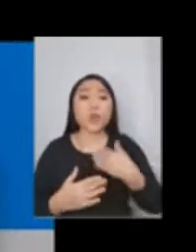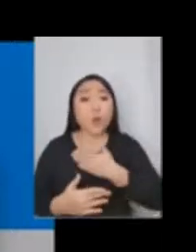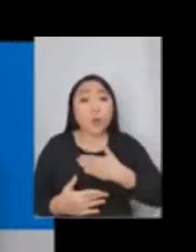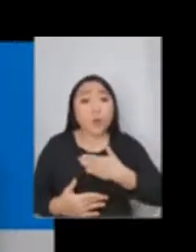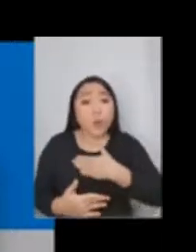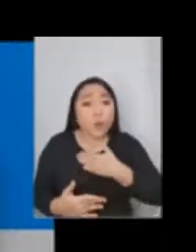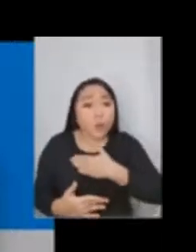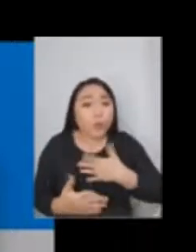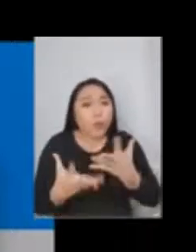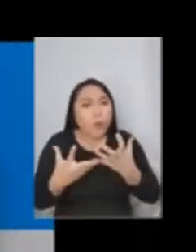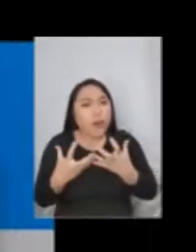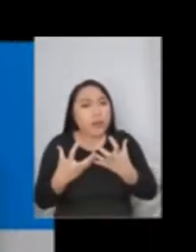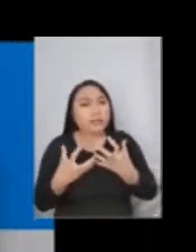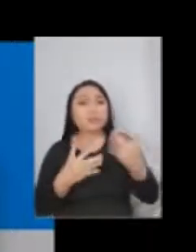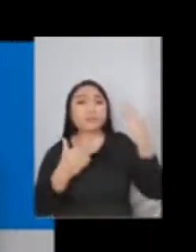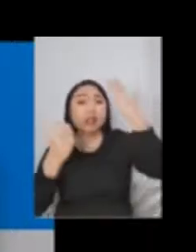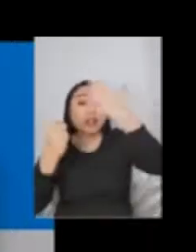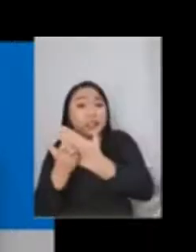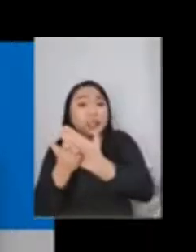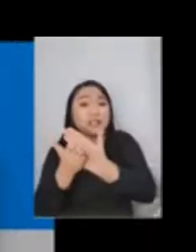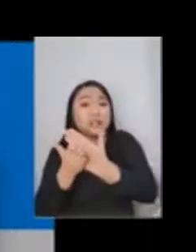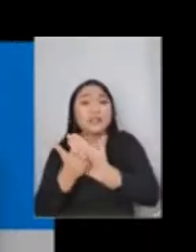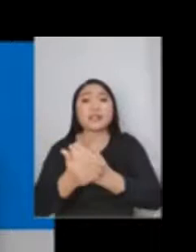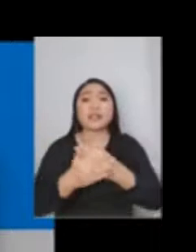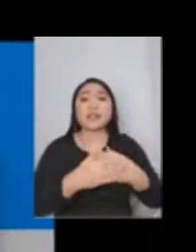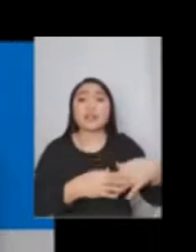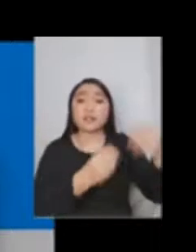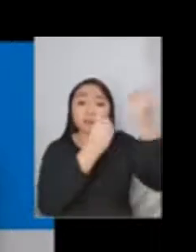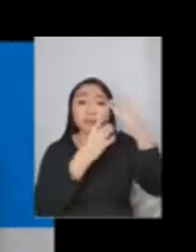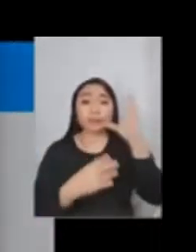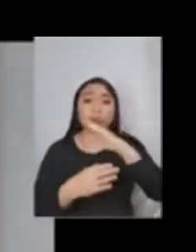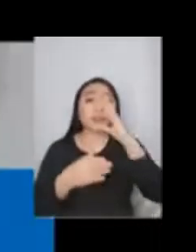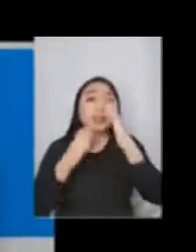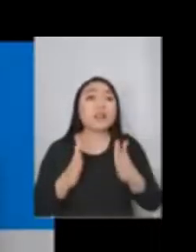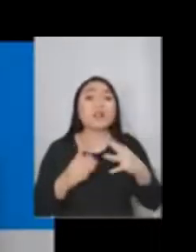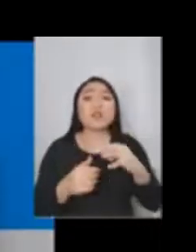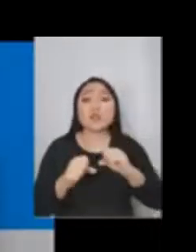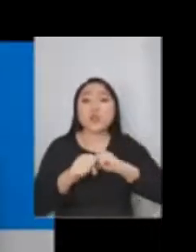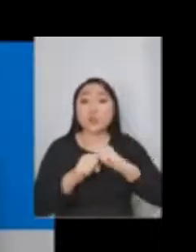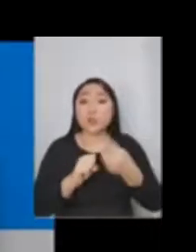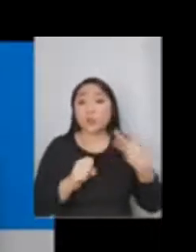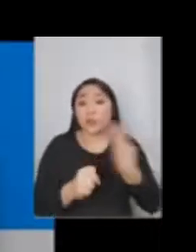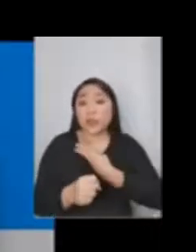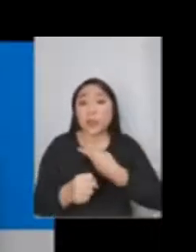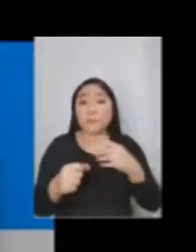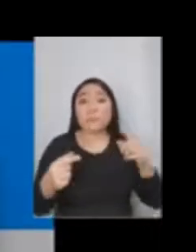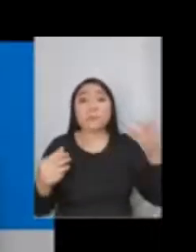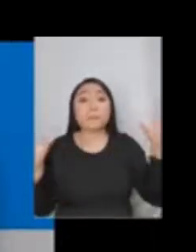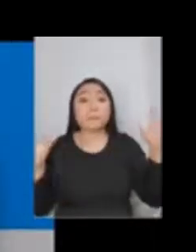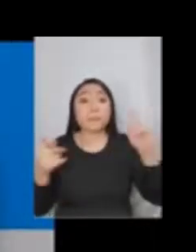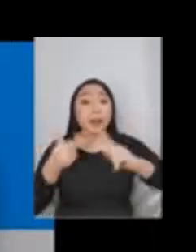sorry. Mula Batanes hanggang Tawi-Tawi. And as of September po, meron na po tayong